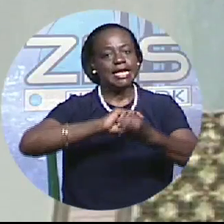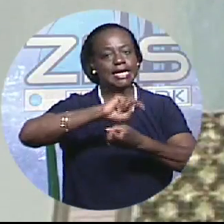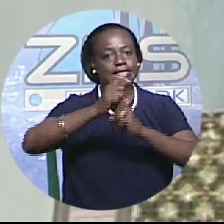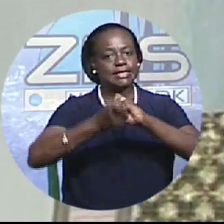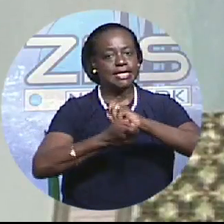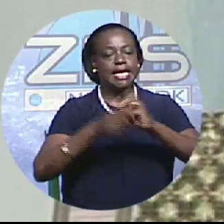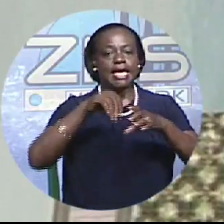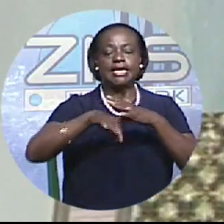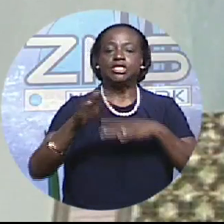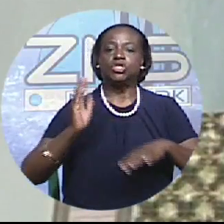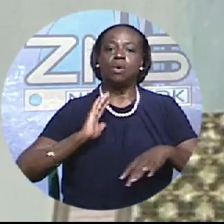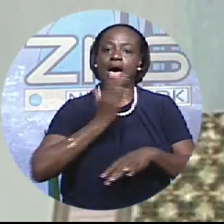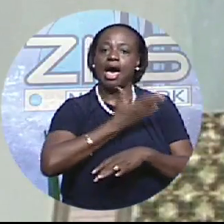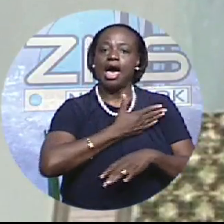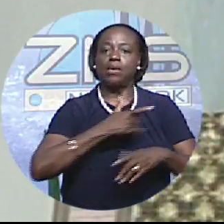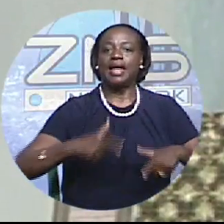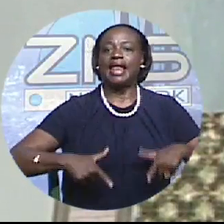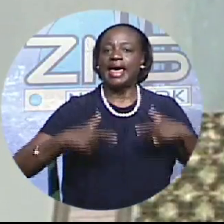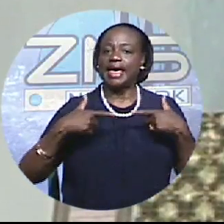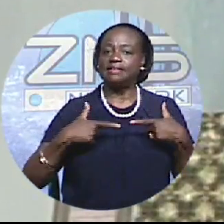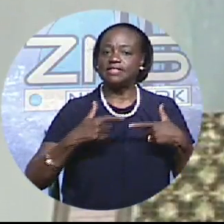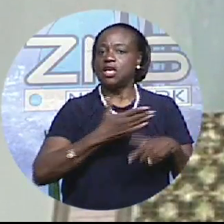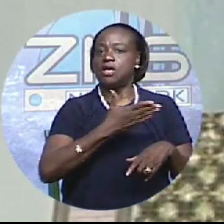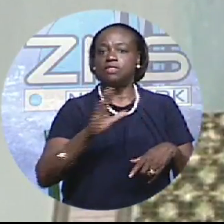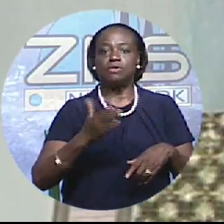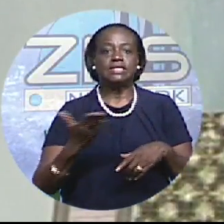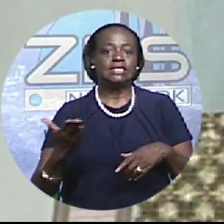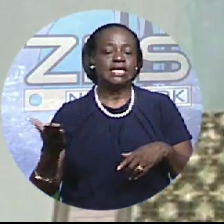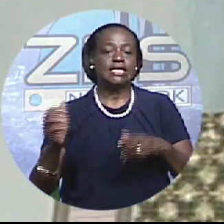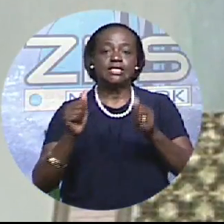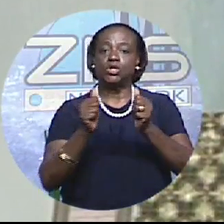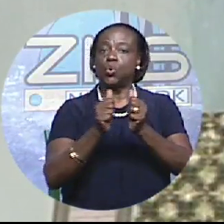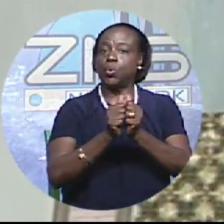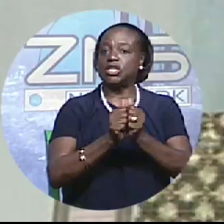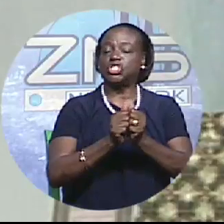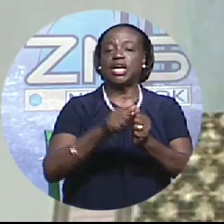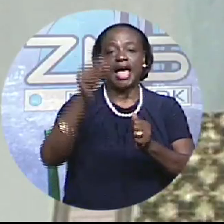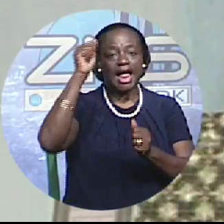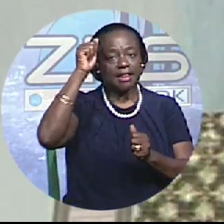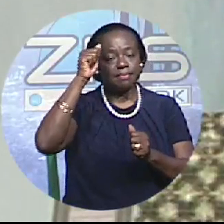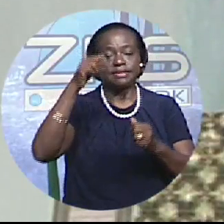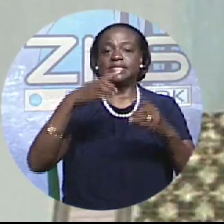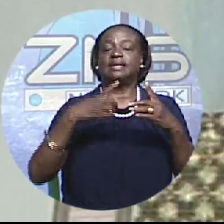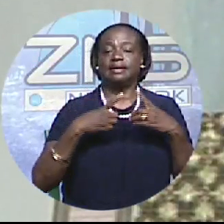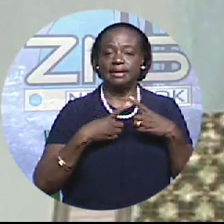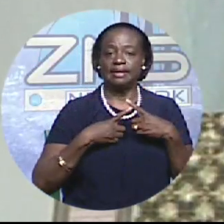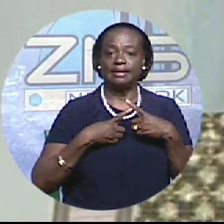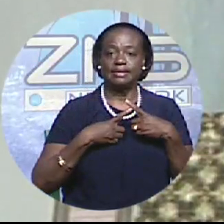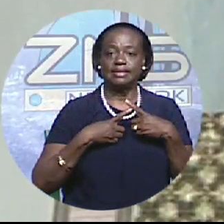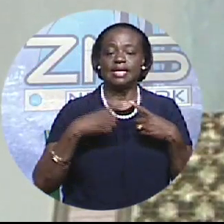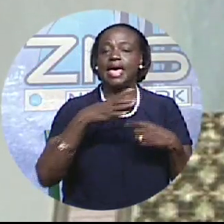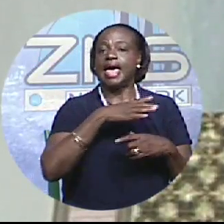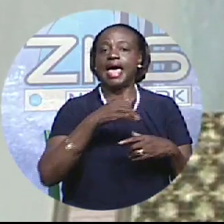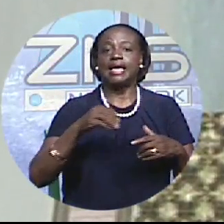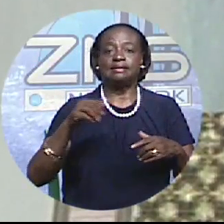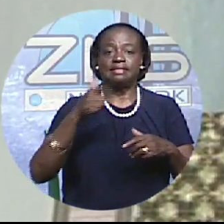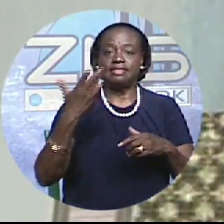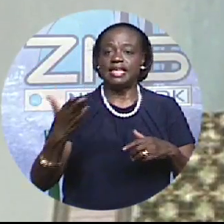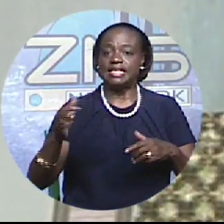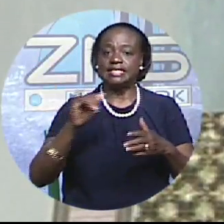lives those noble virtues which Albert exhibited and by which he